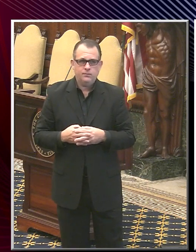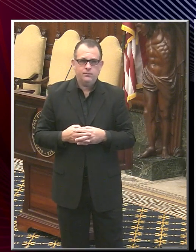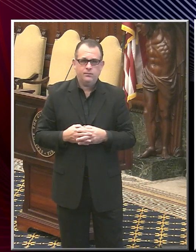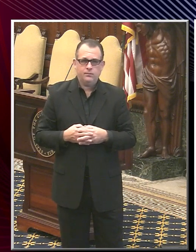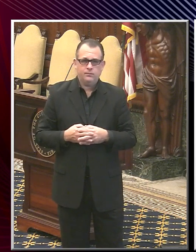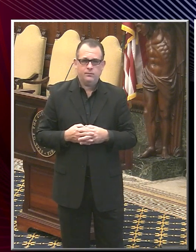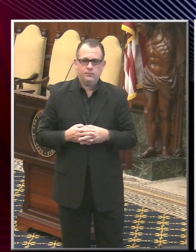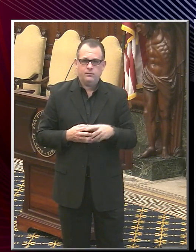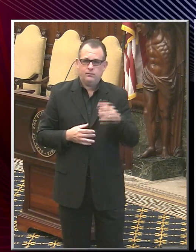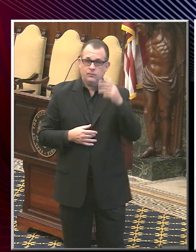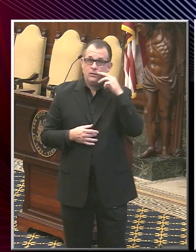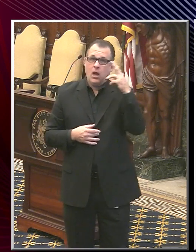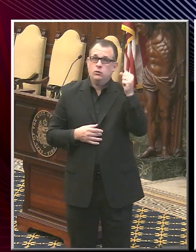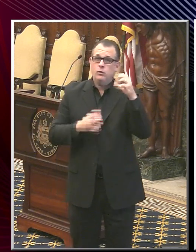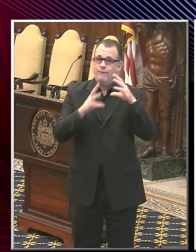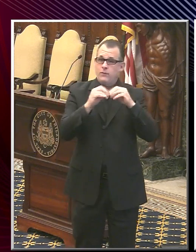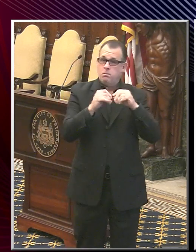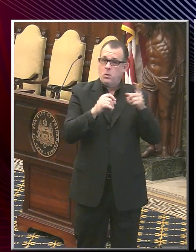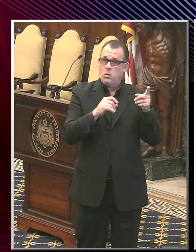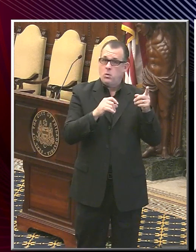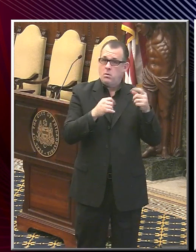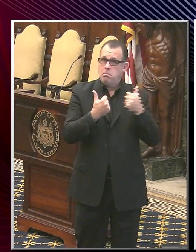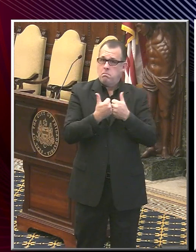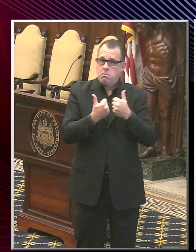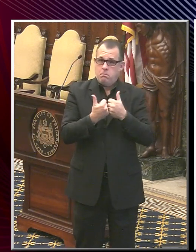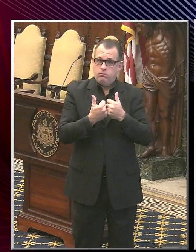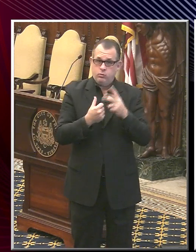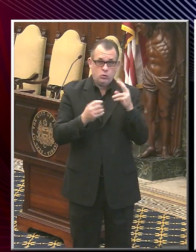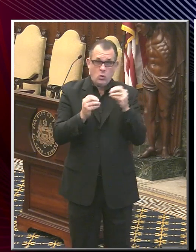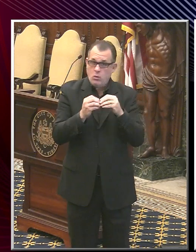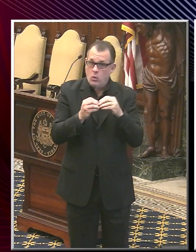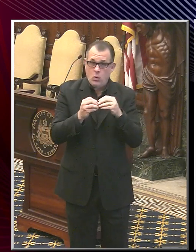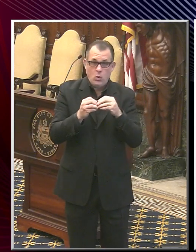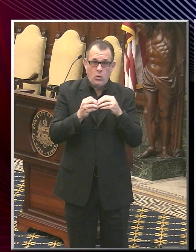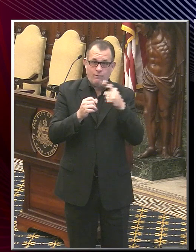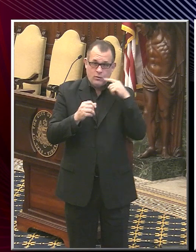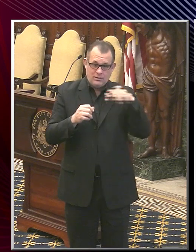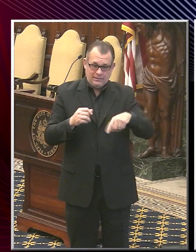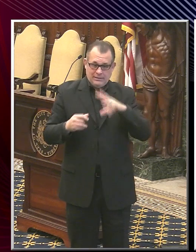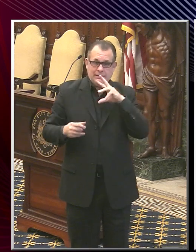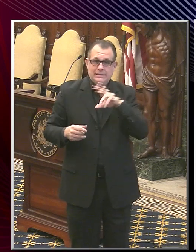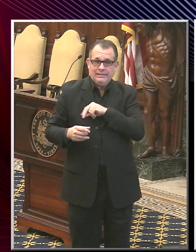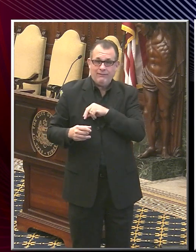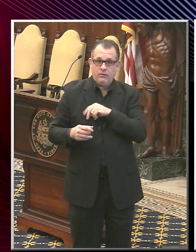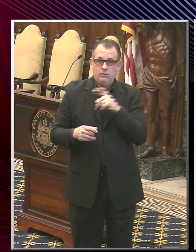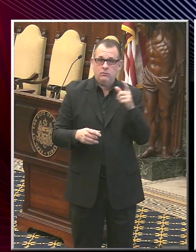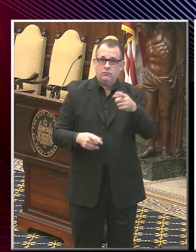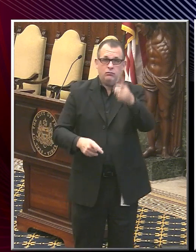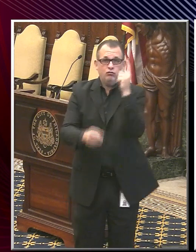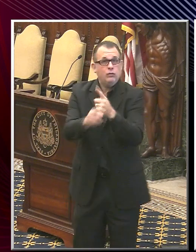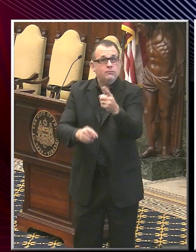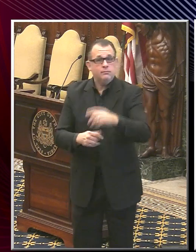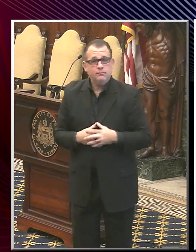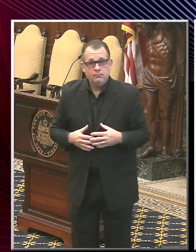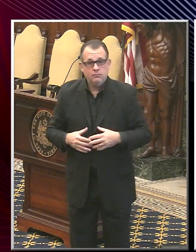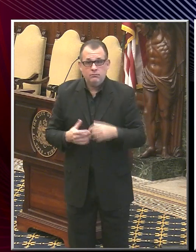football games. So are you saying no high school football games for Thanksgiving this year? Yes. Secondly, the NCAA is supposed